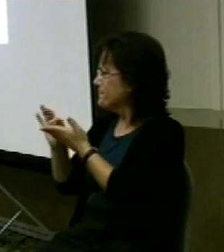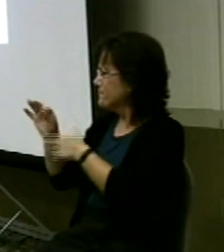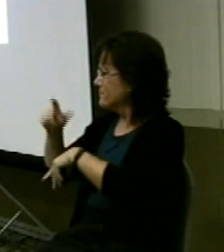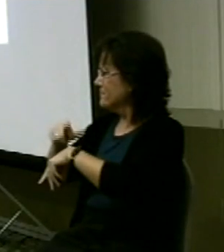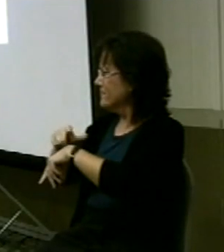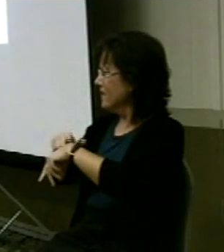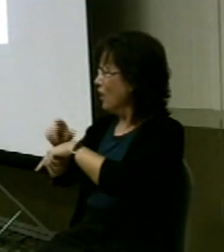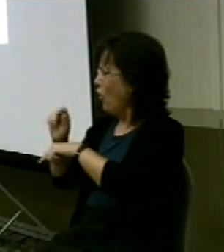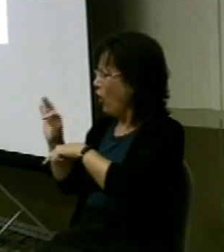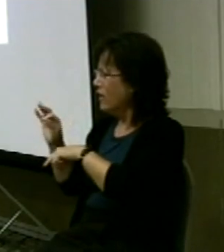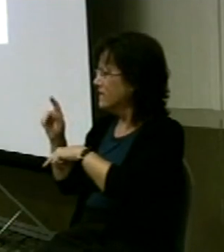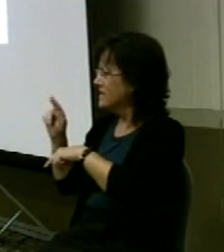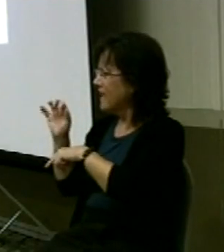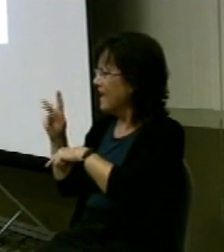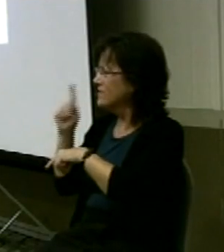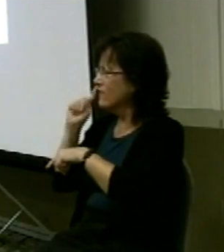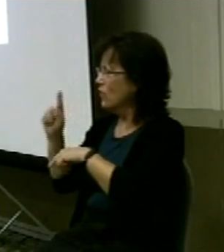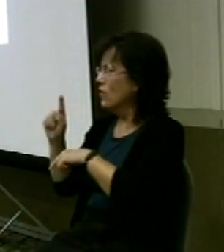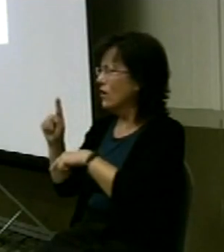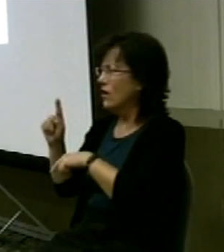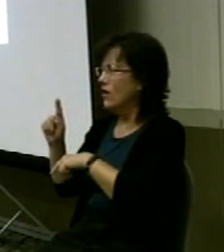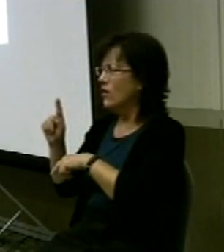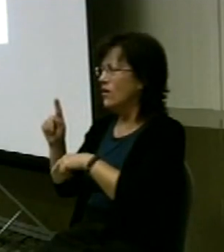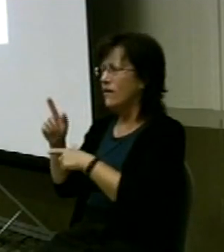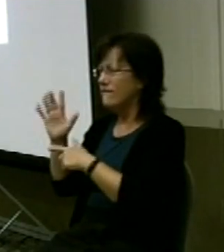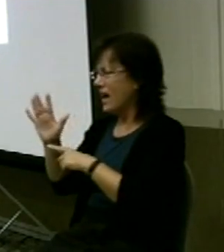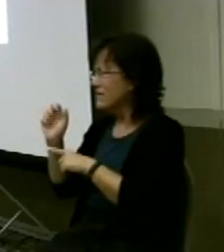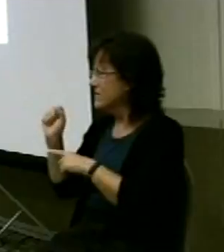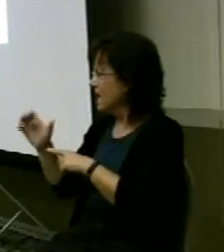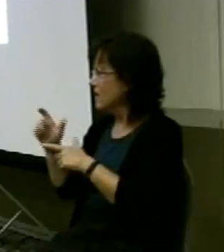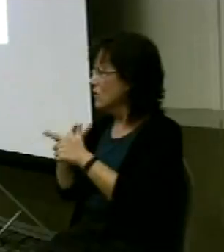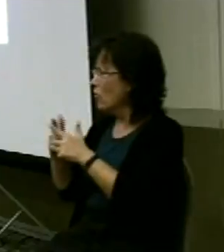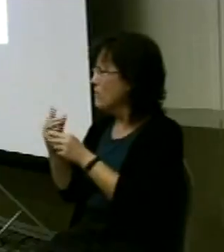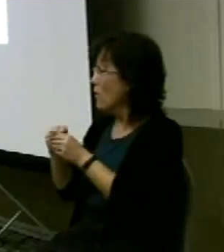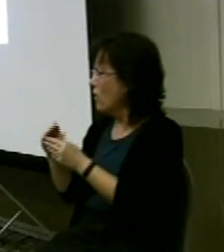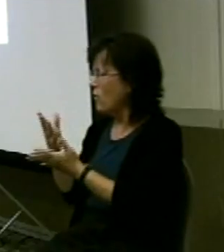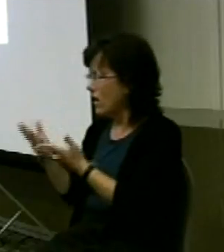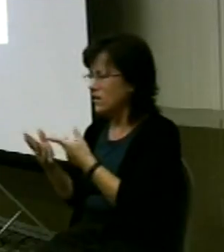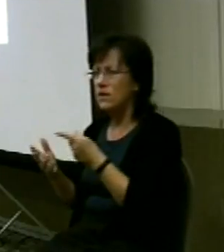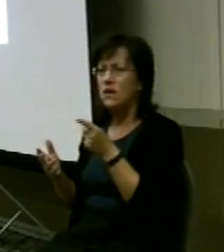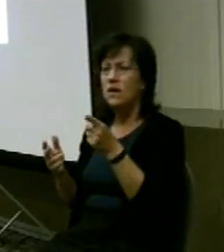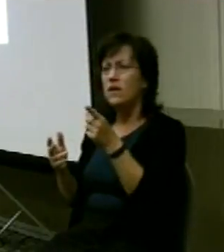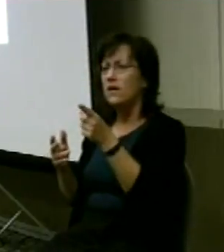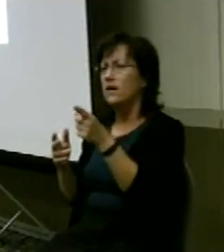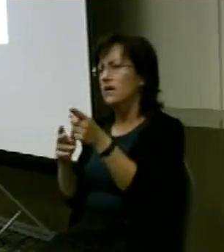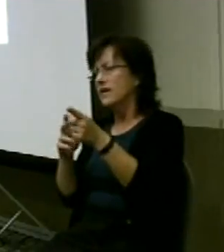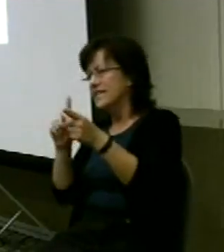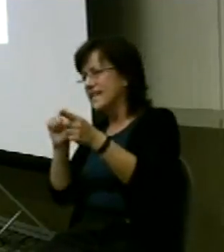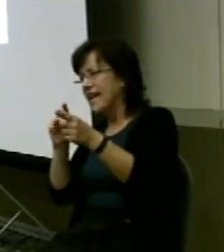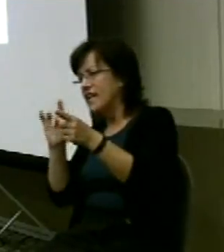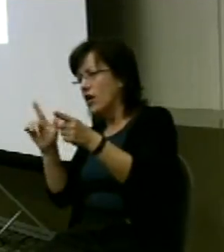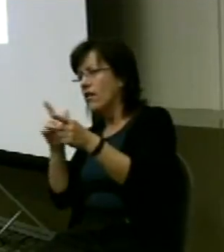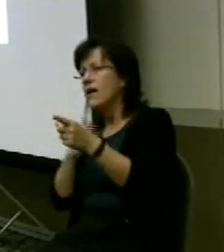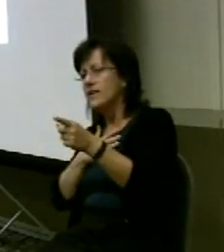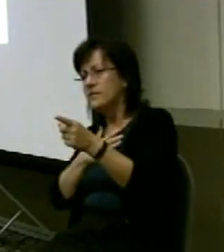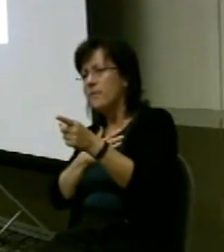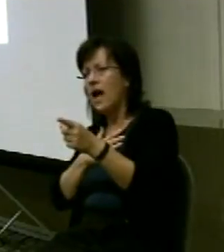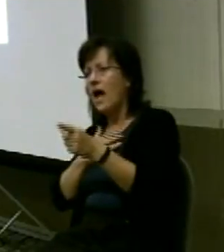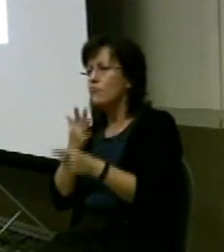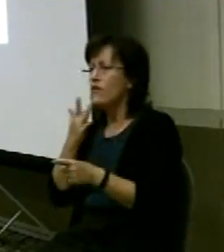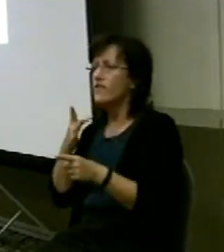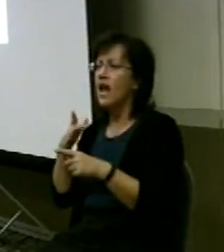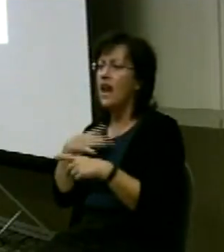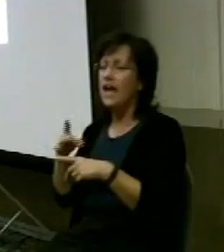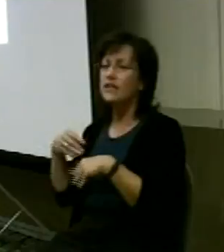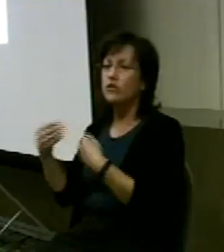every for 5 seconds or more? Is that what you said? Or? I mean, that's just my preference. I think the kid a little wiggle room,